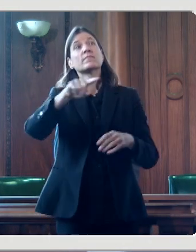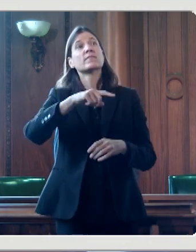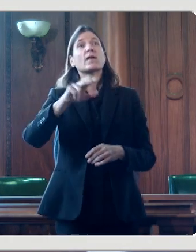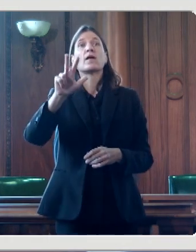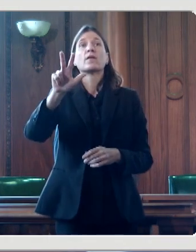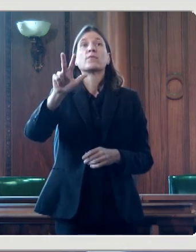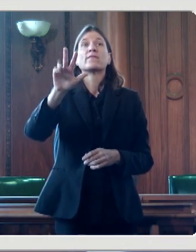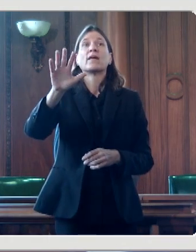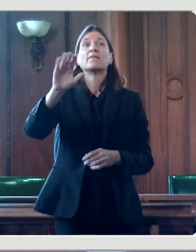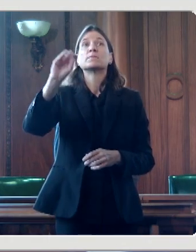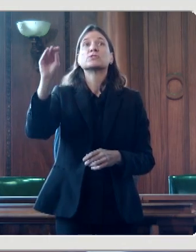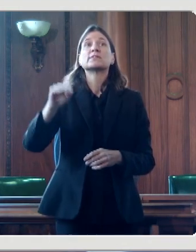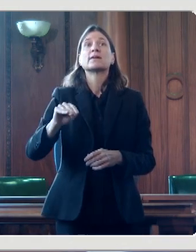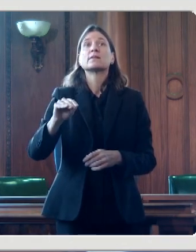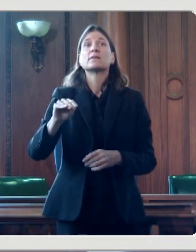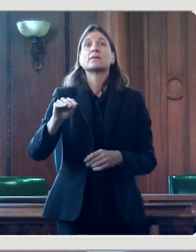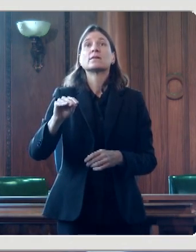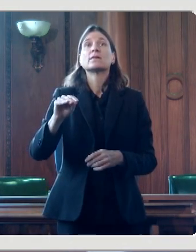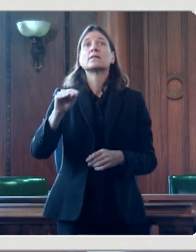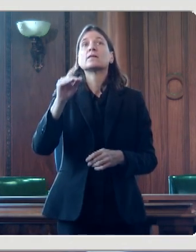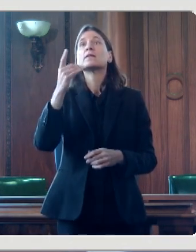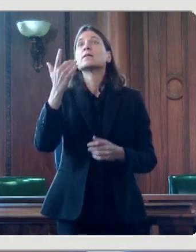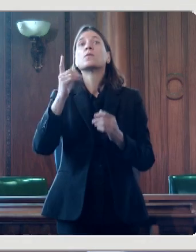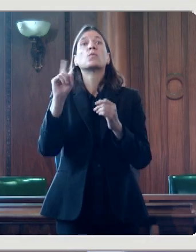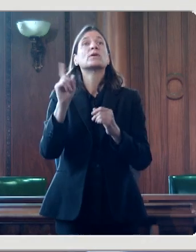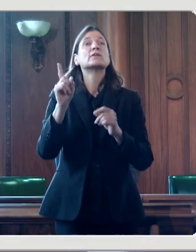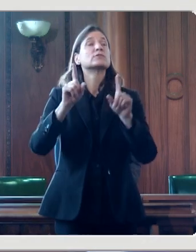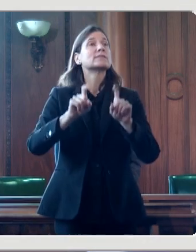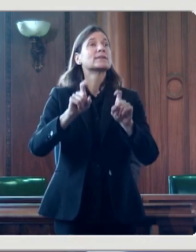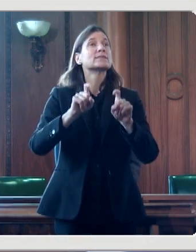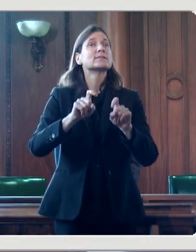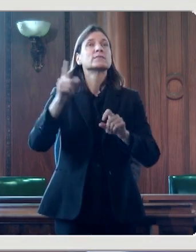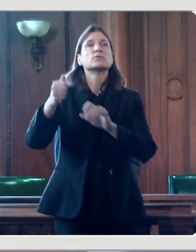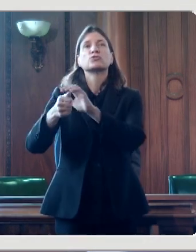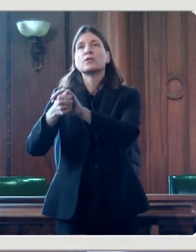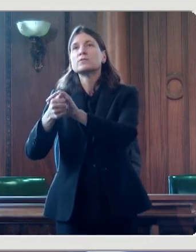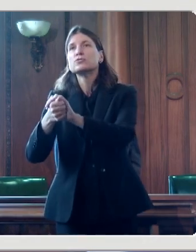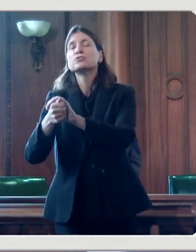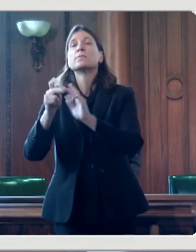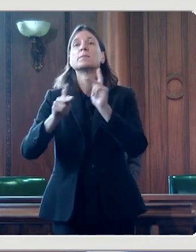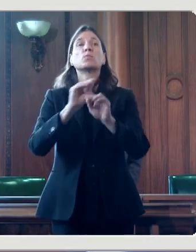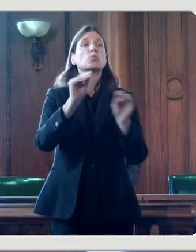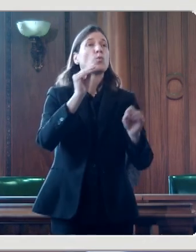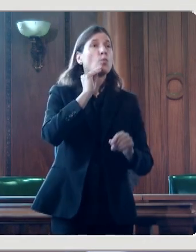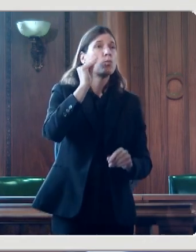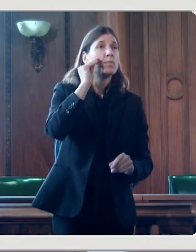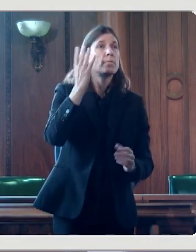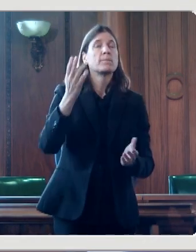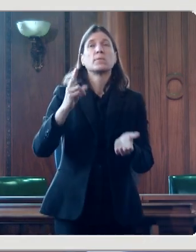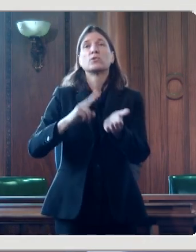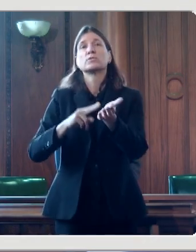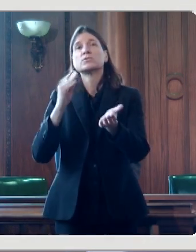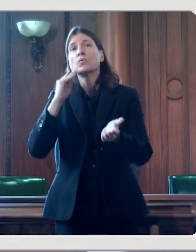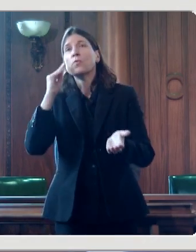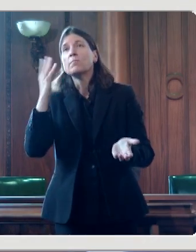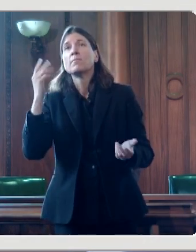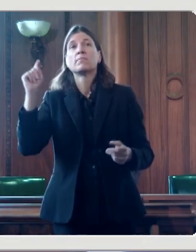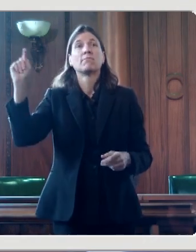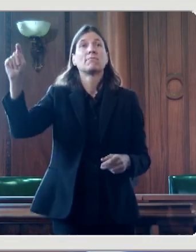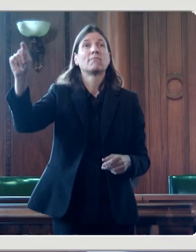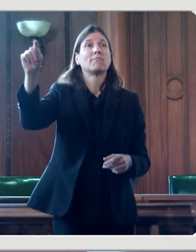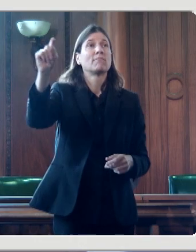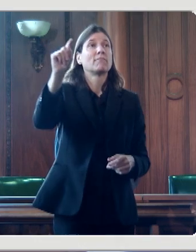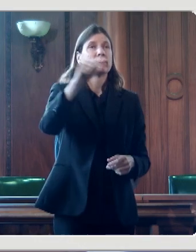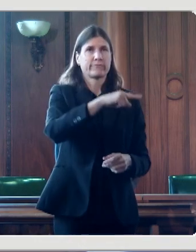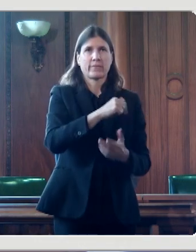living situations, shelters, public housing, other healthcare providers, skilled nursing facilities, etc. Among